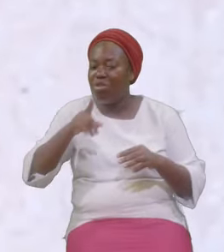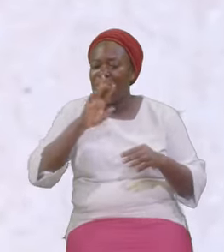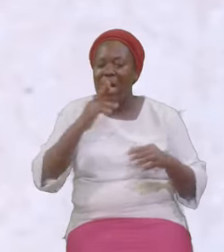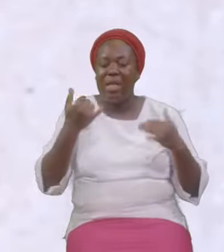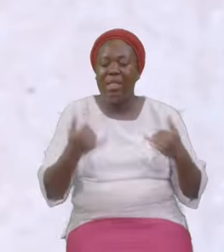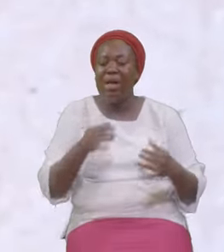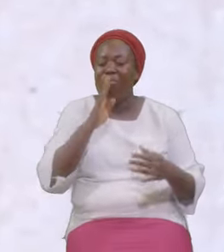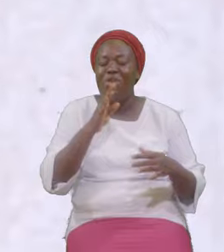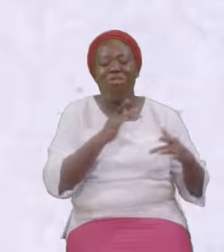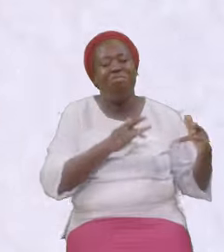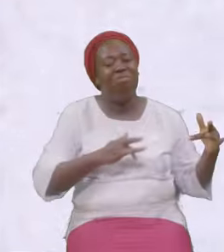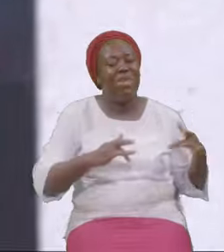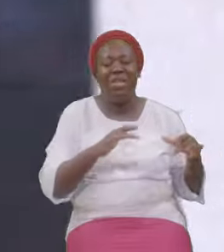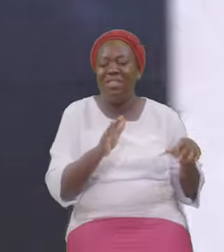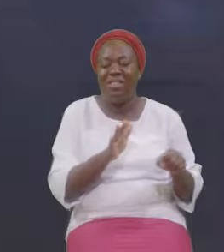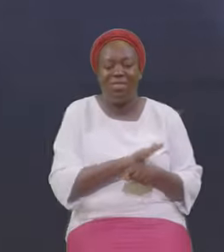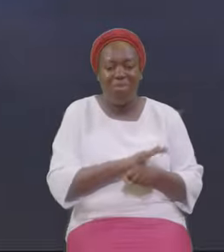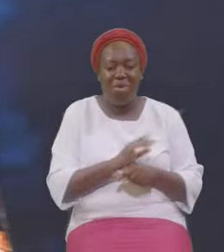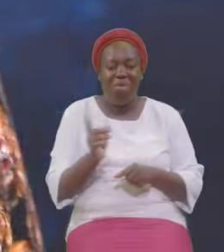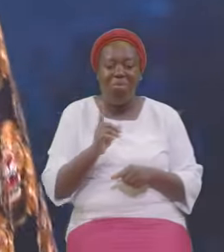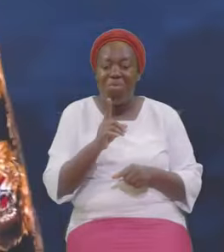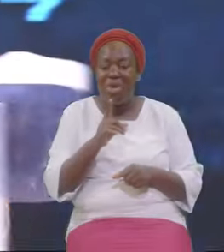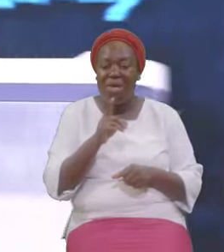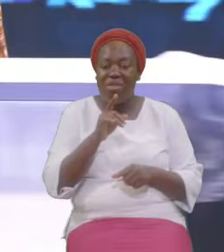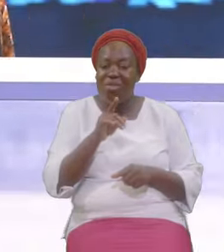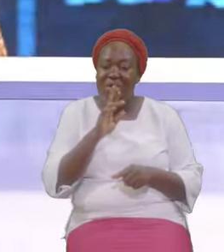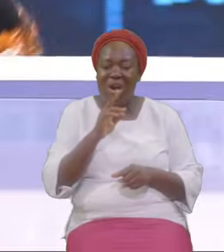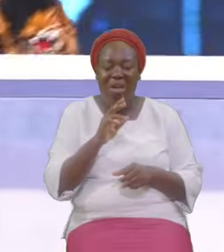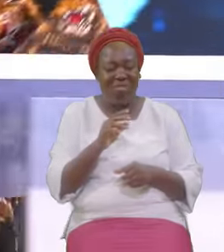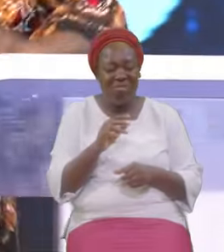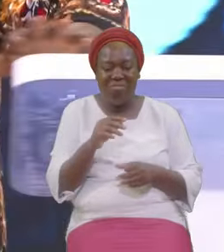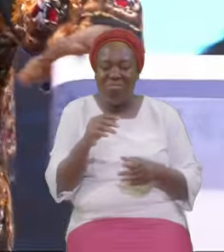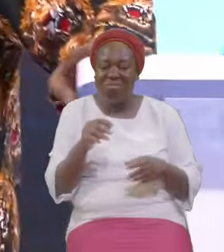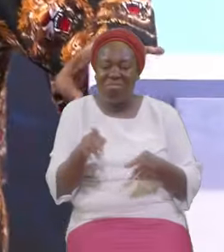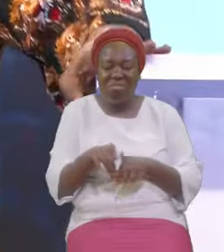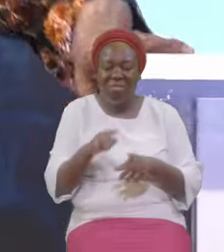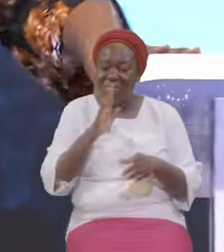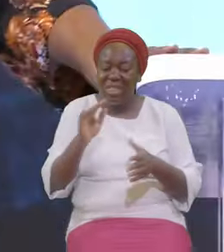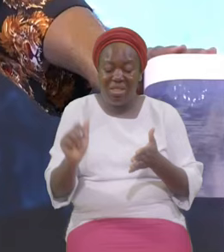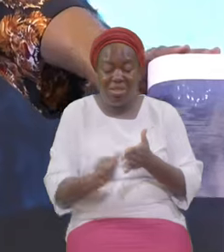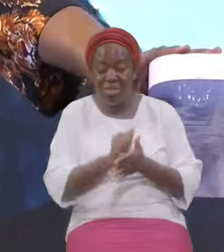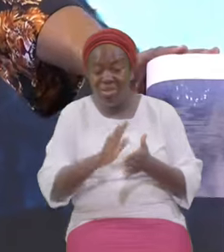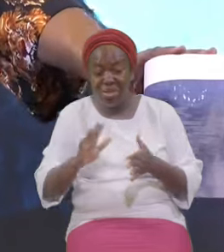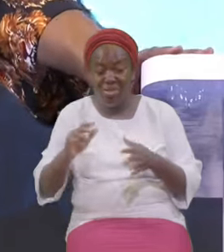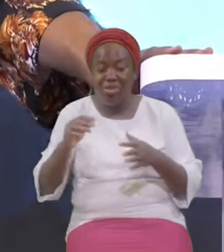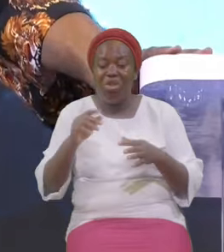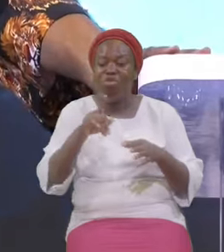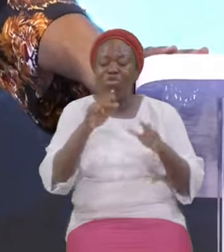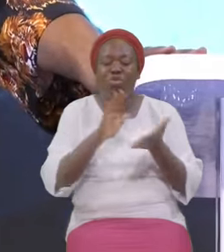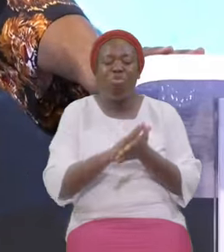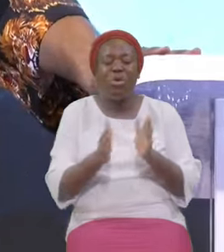merciful. Where you were kind of a destroyer, you become a builder